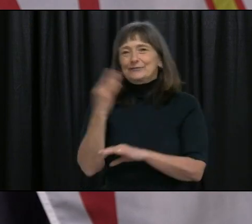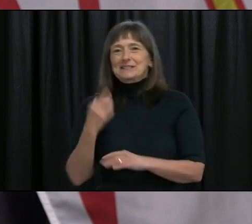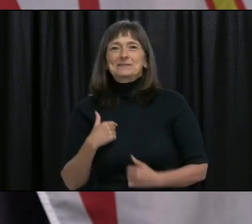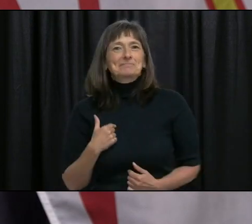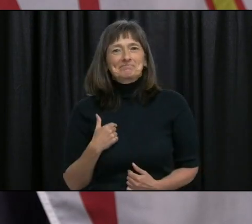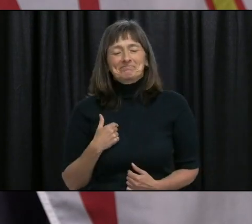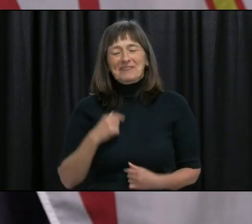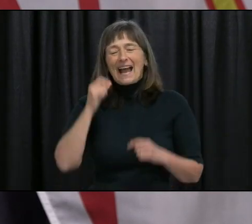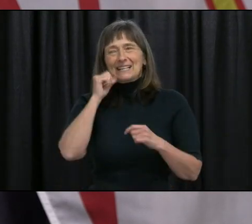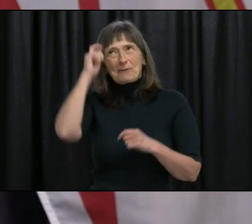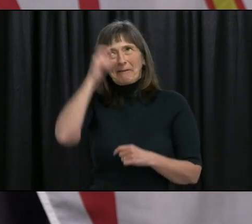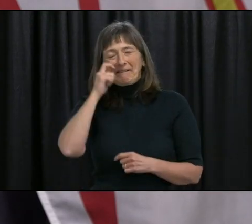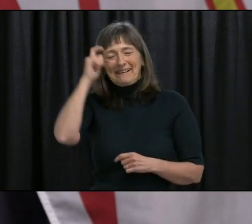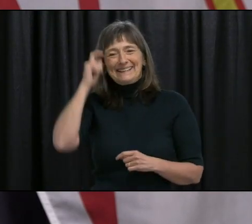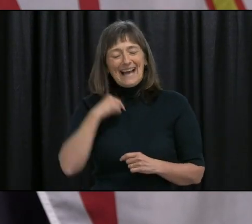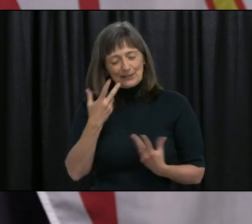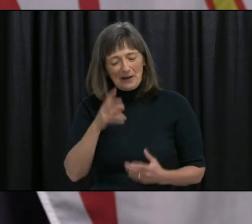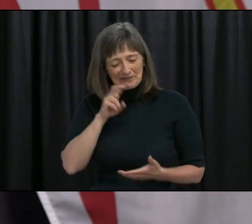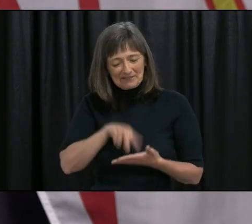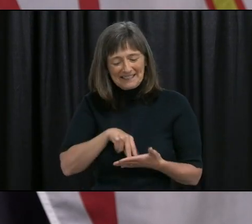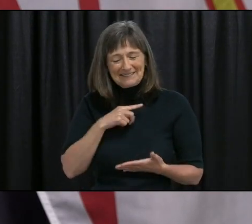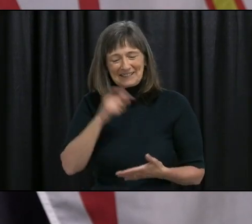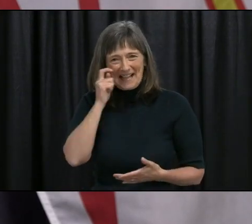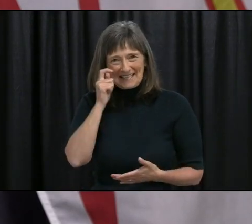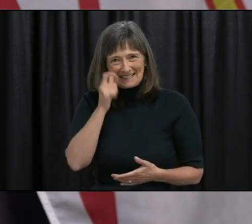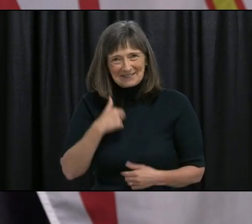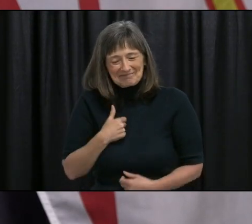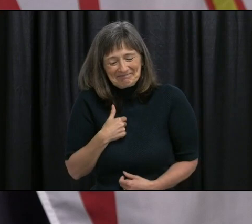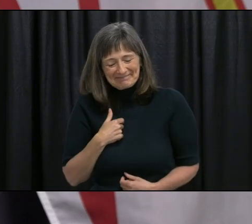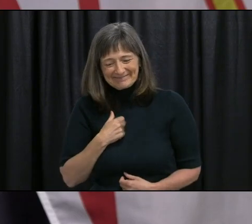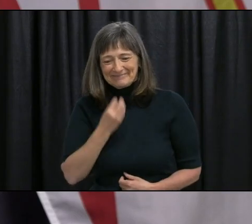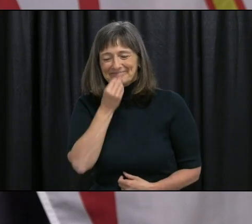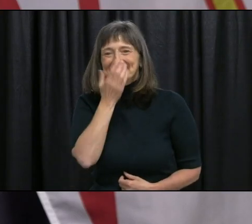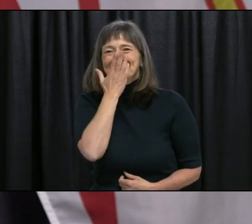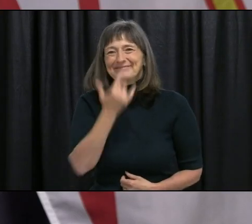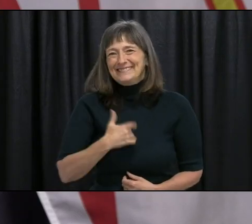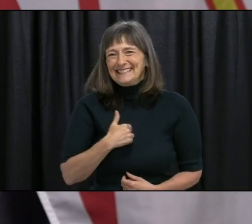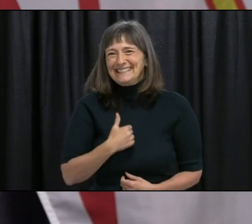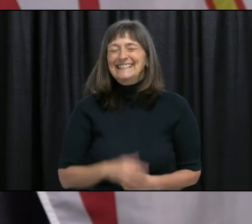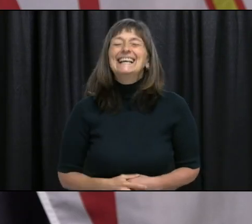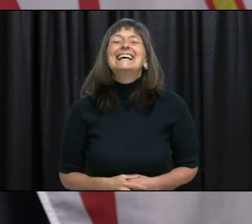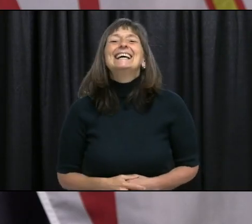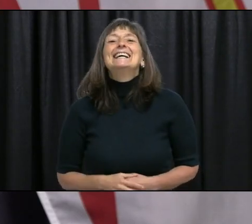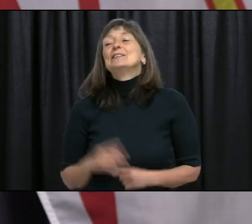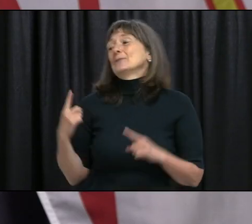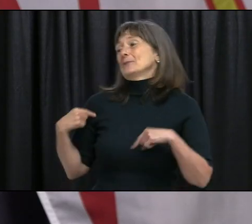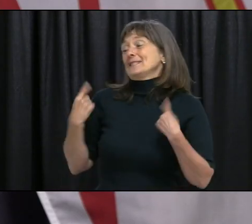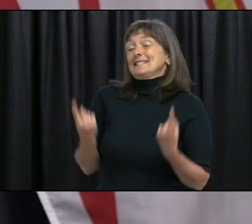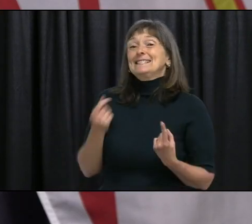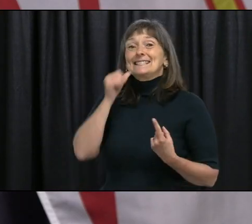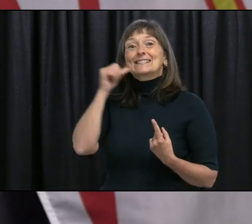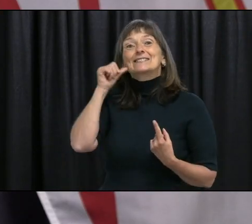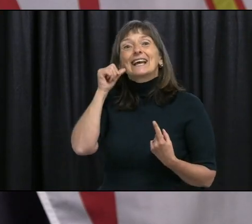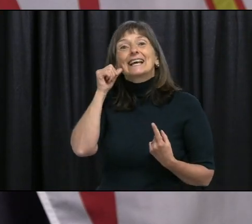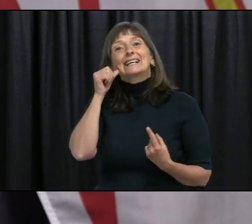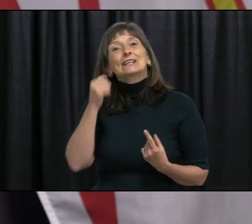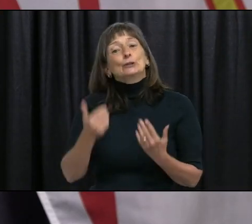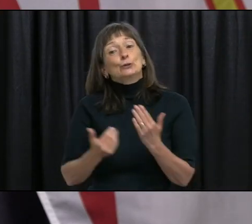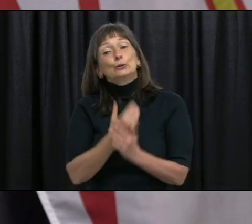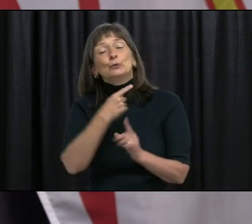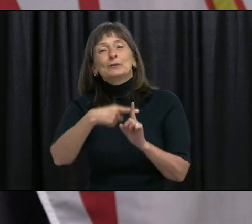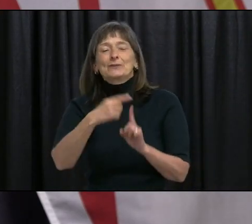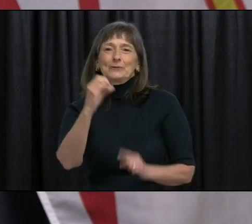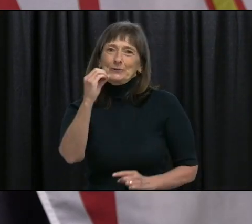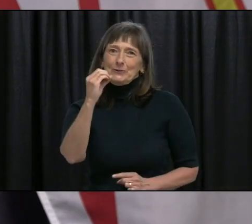for being vain. As a recap, for those who may have just joined us, we have no new cases since yesterday's media advisory, and the total number